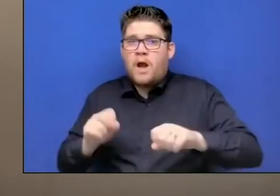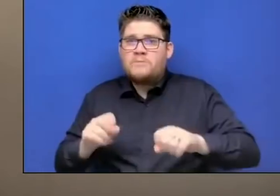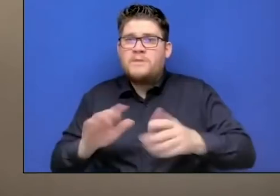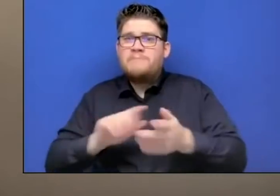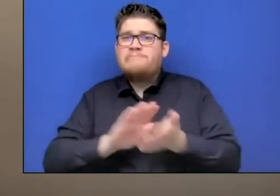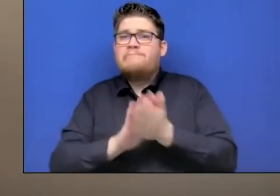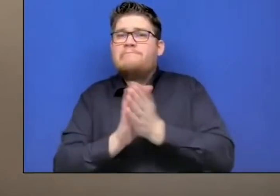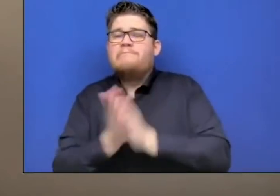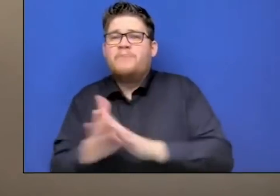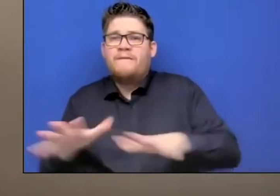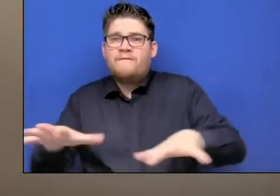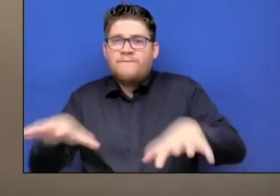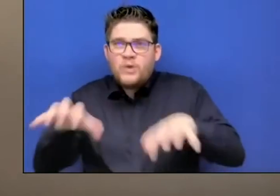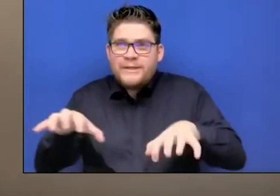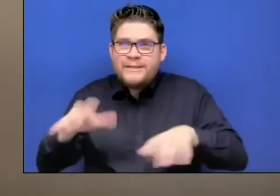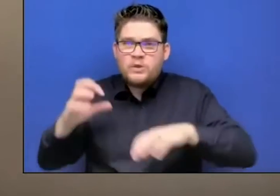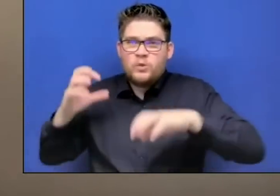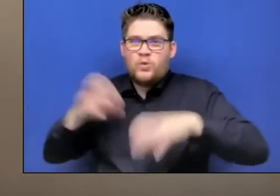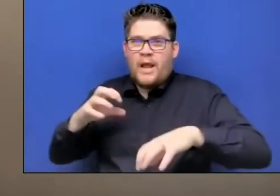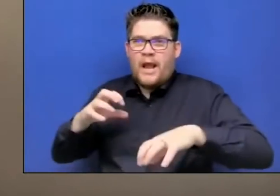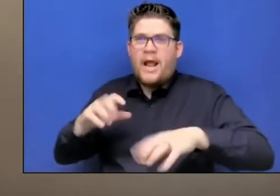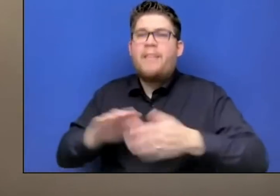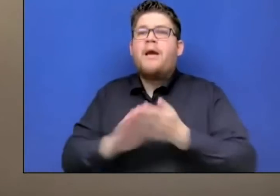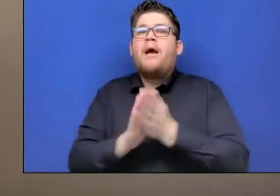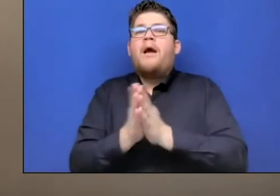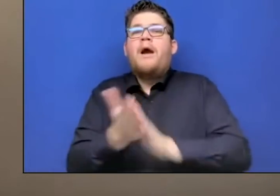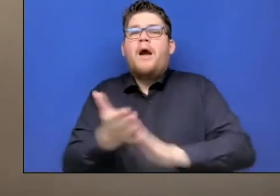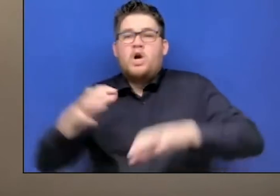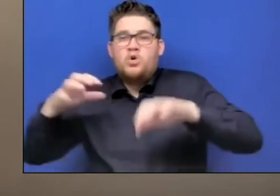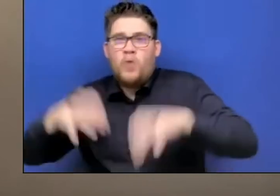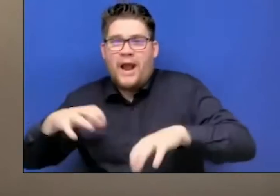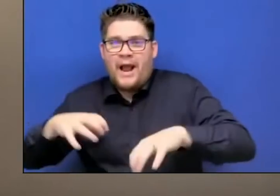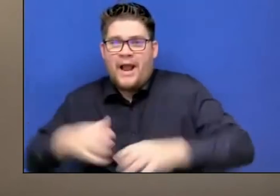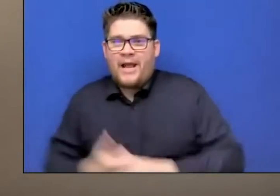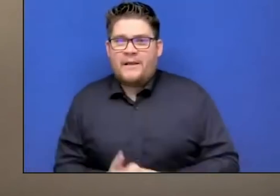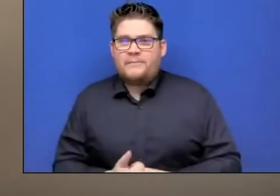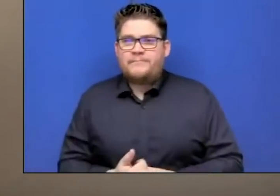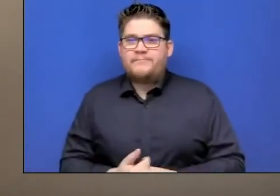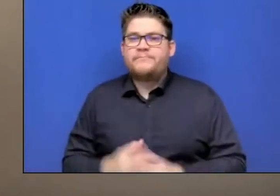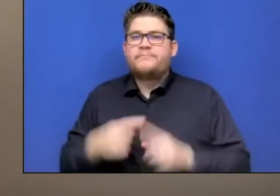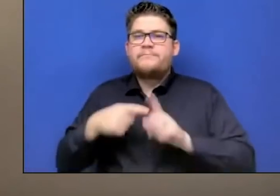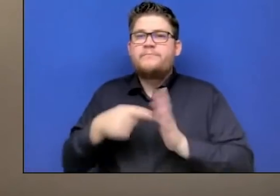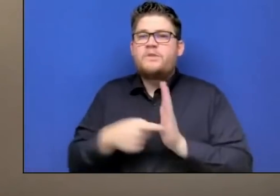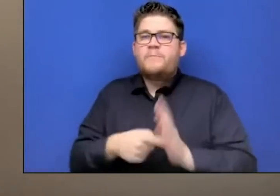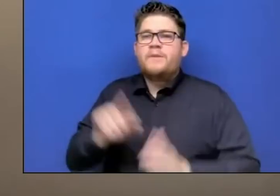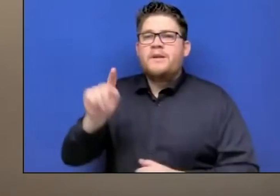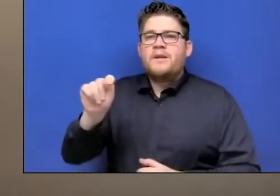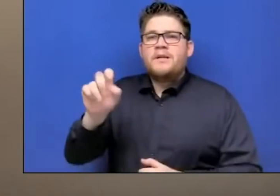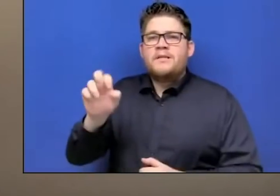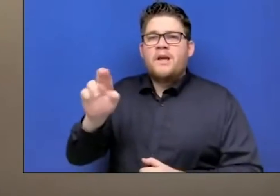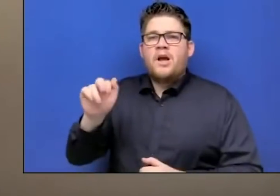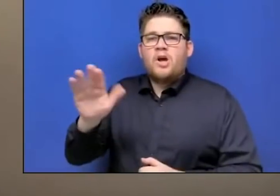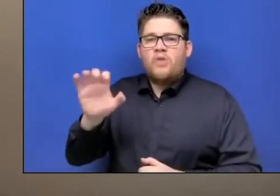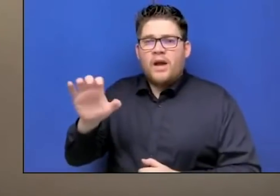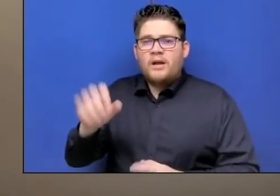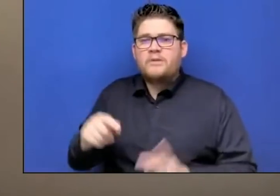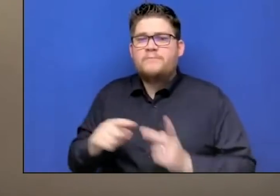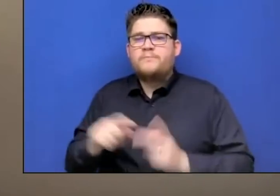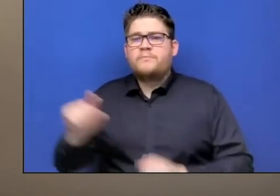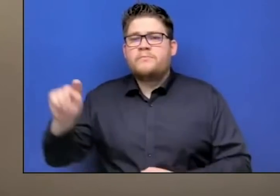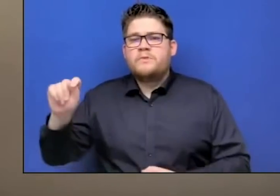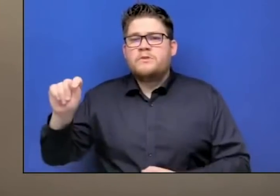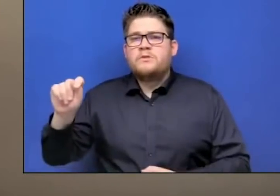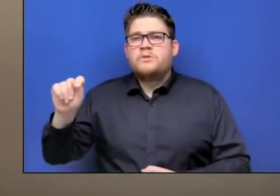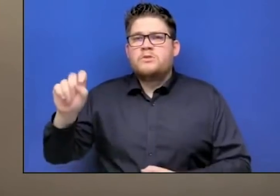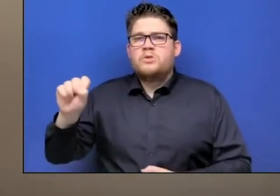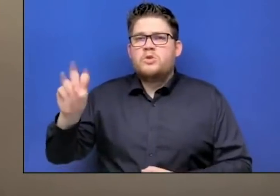definitely dealing with a lot of winter storm warning weather. And we have special weather statements out in